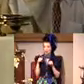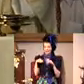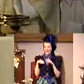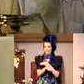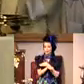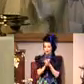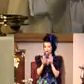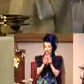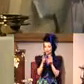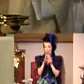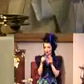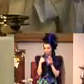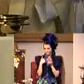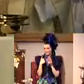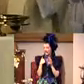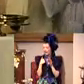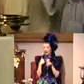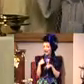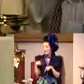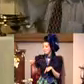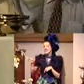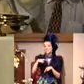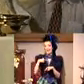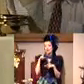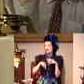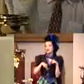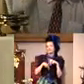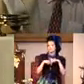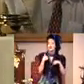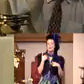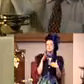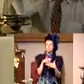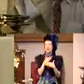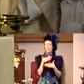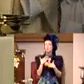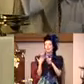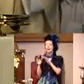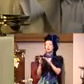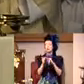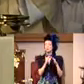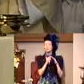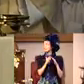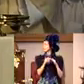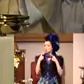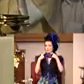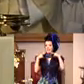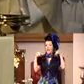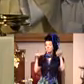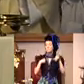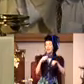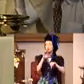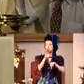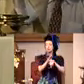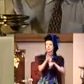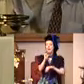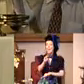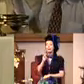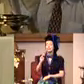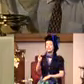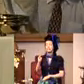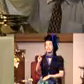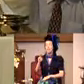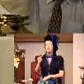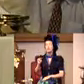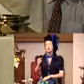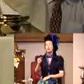not. Mm-hmm. And even this morning, I want to share with my spiritual community, it has been announced to my church in MCC of Northern